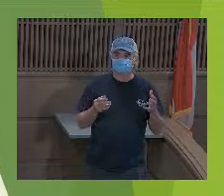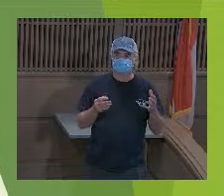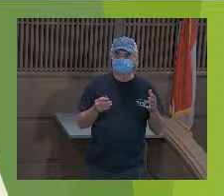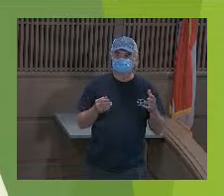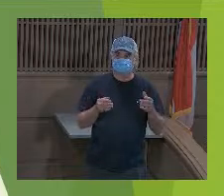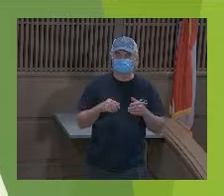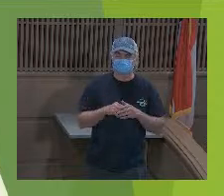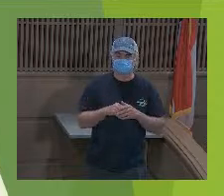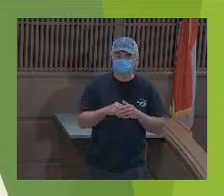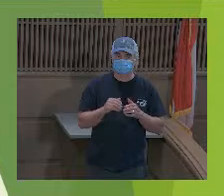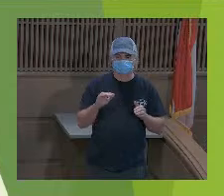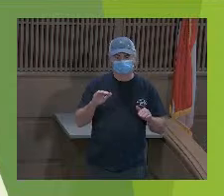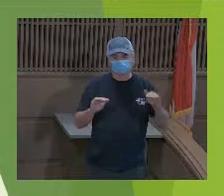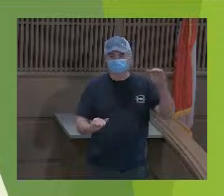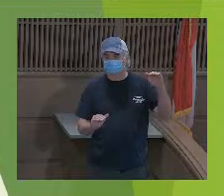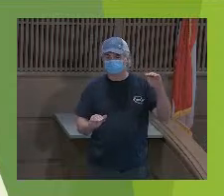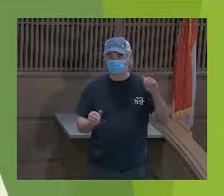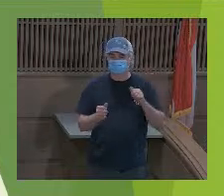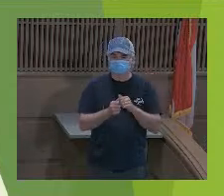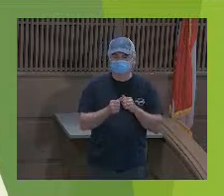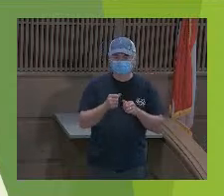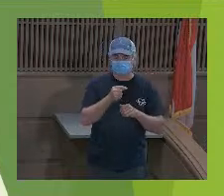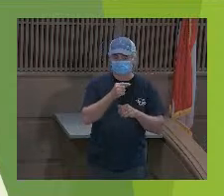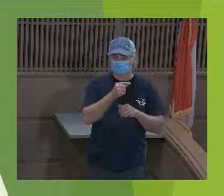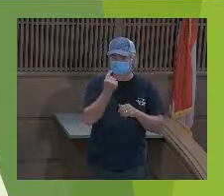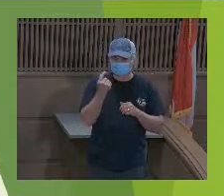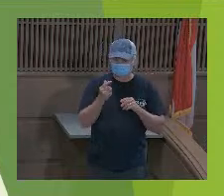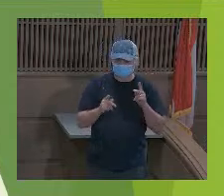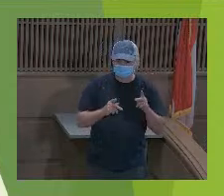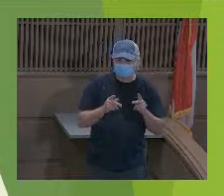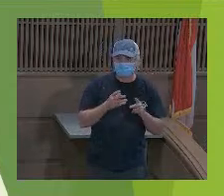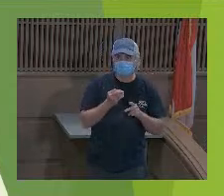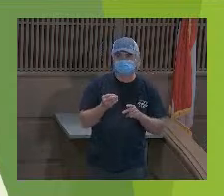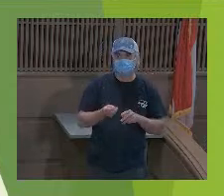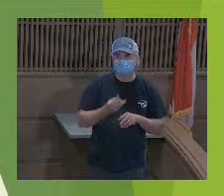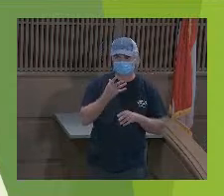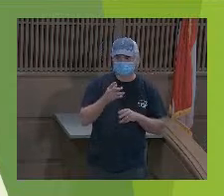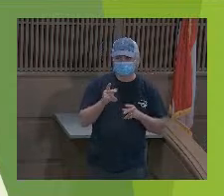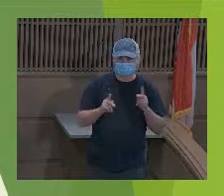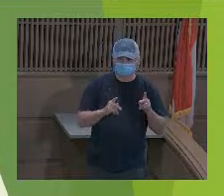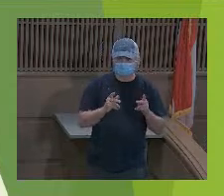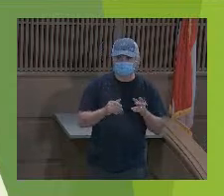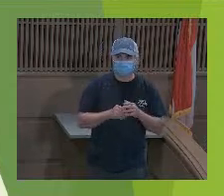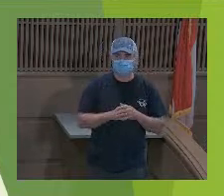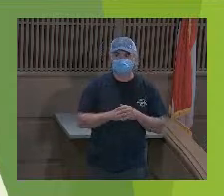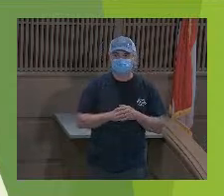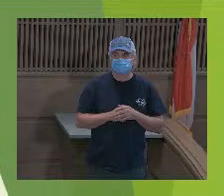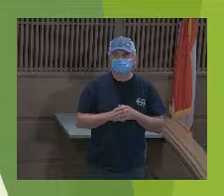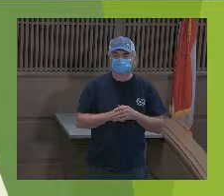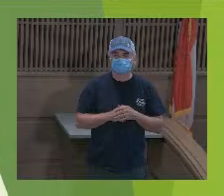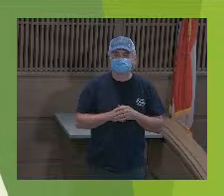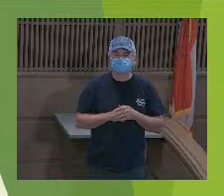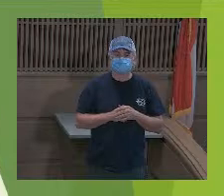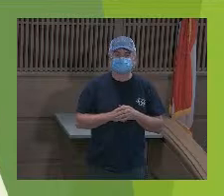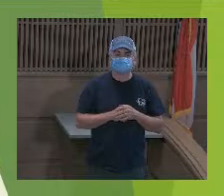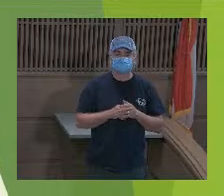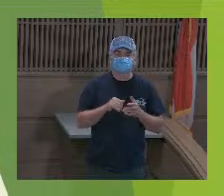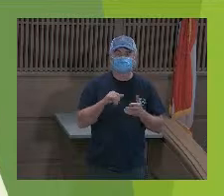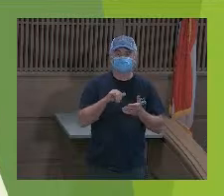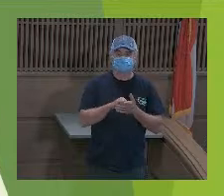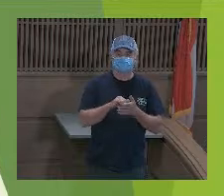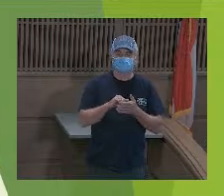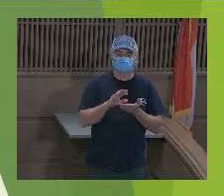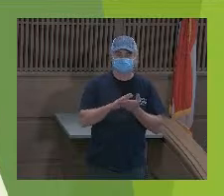disparity between African American and other groups, particularly whites. That is